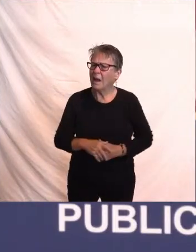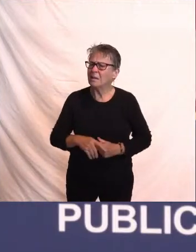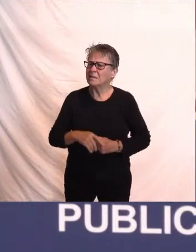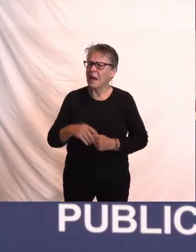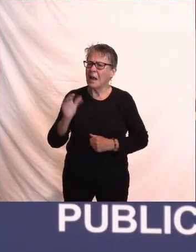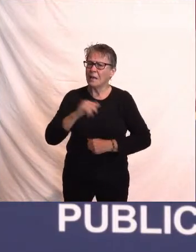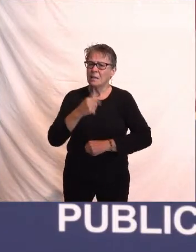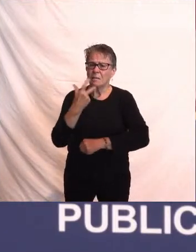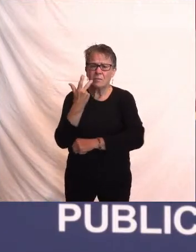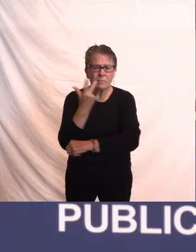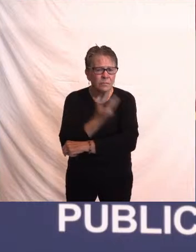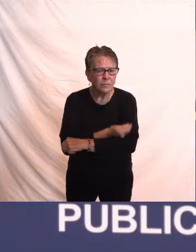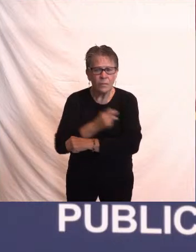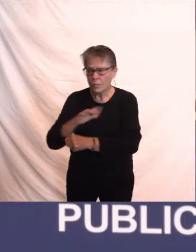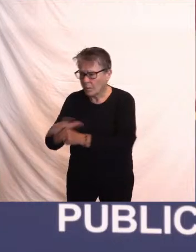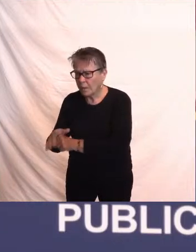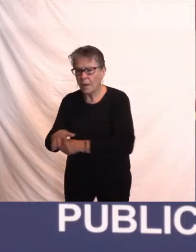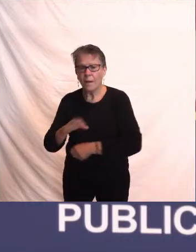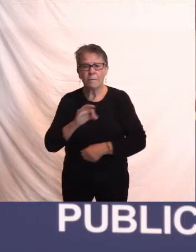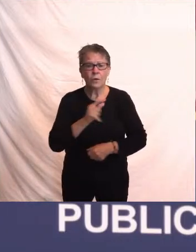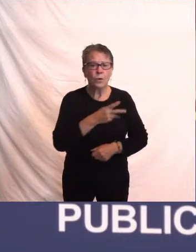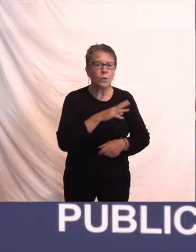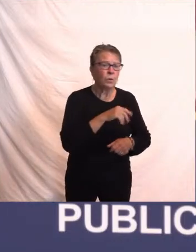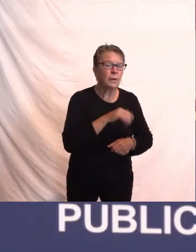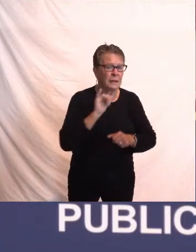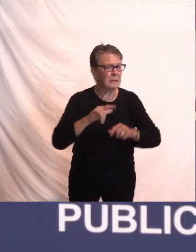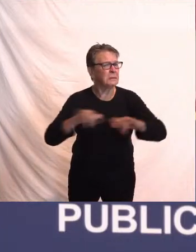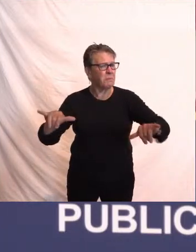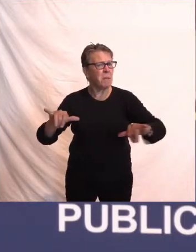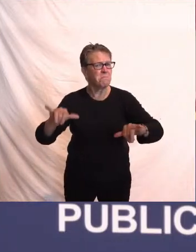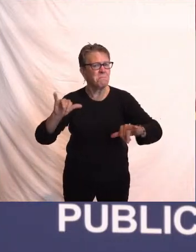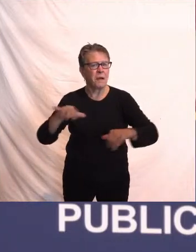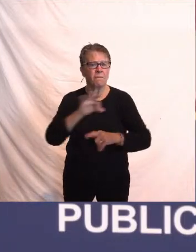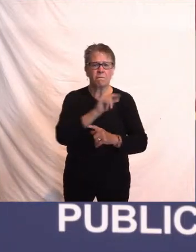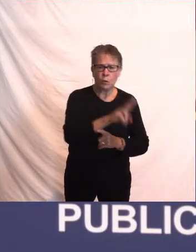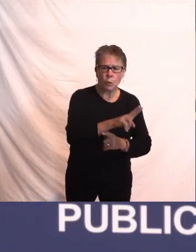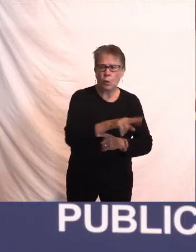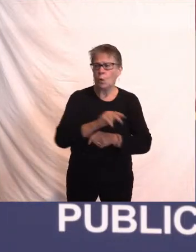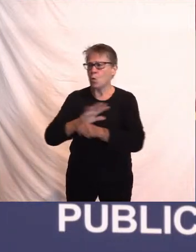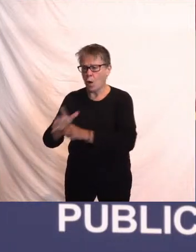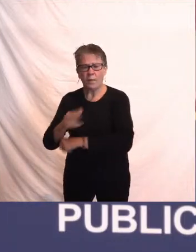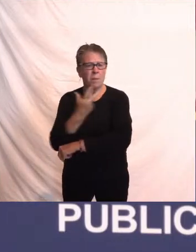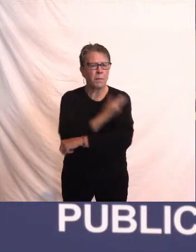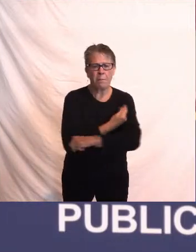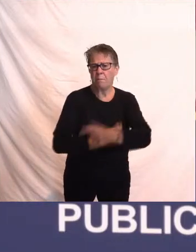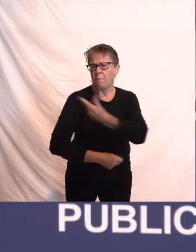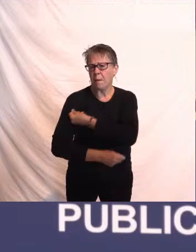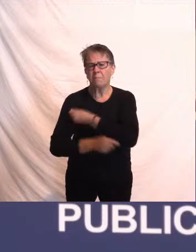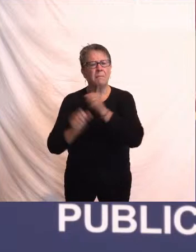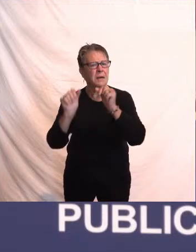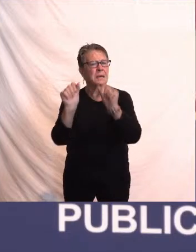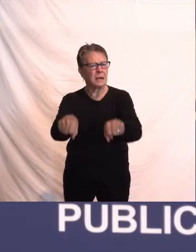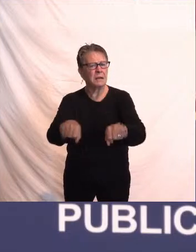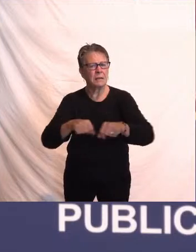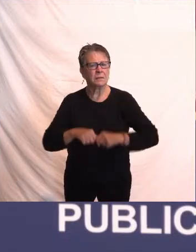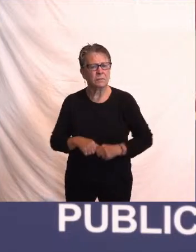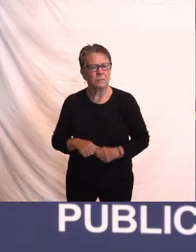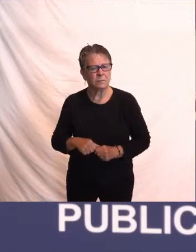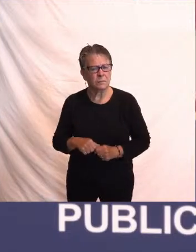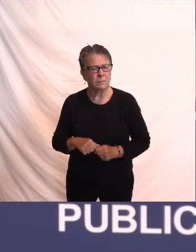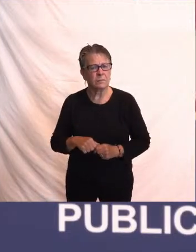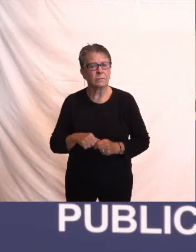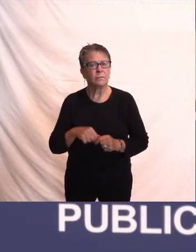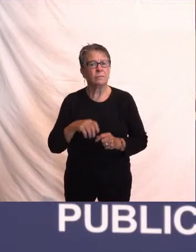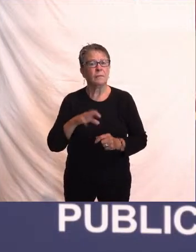clinics, health departments, urgent care centers, and pharmacies. Low or no-cost flu vaccinations will be available through your local